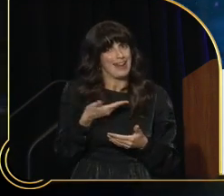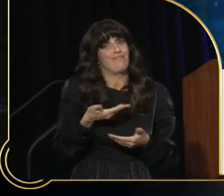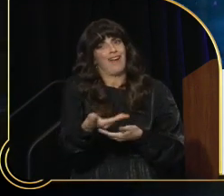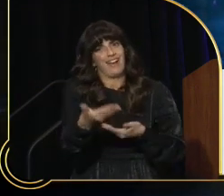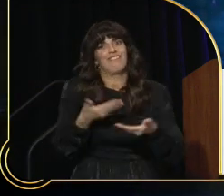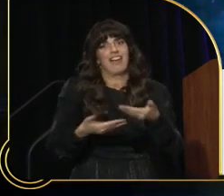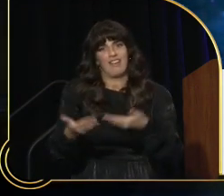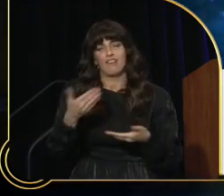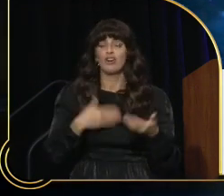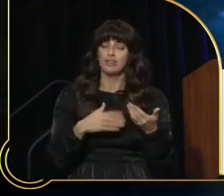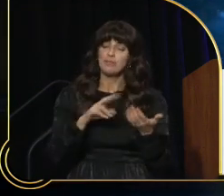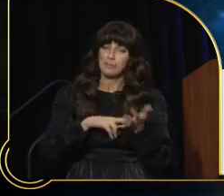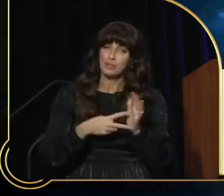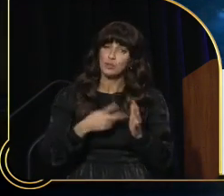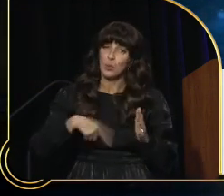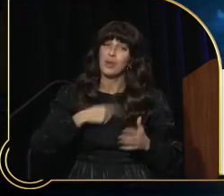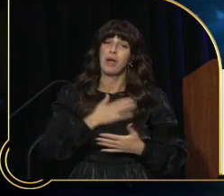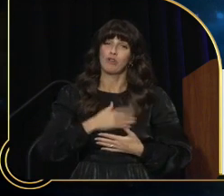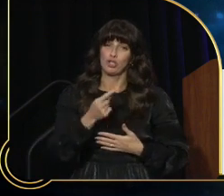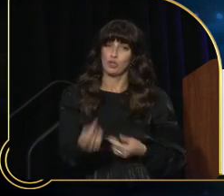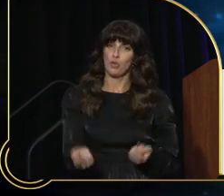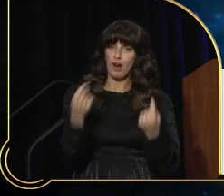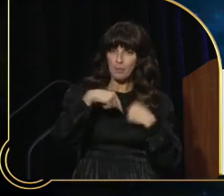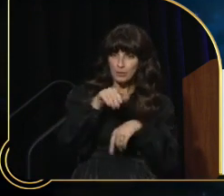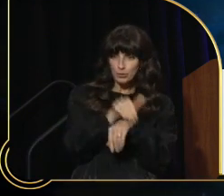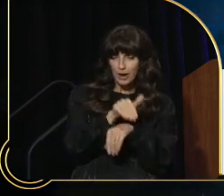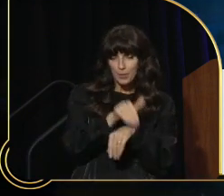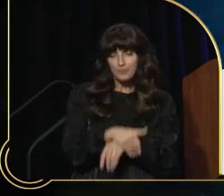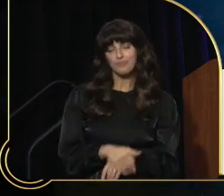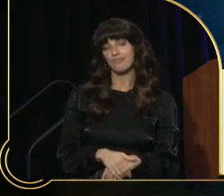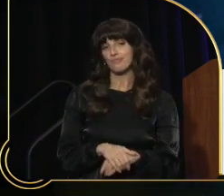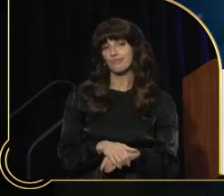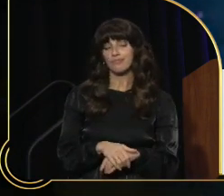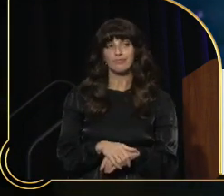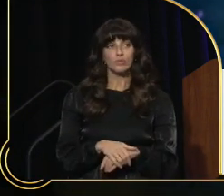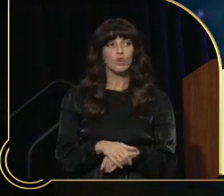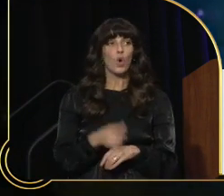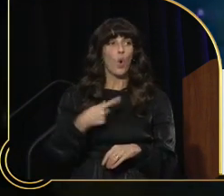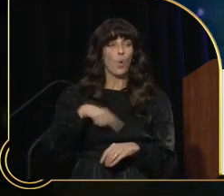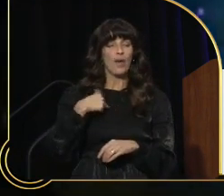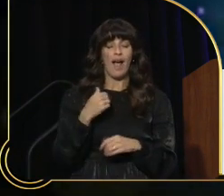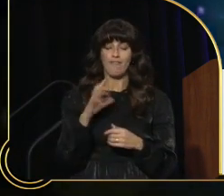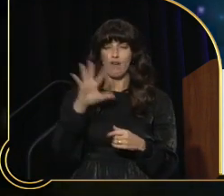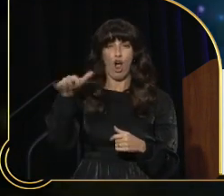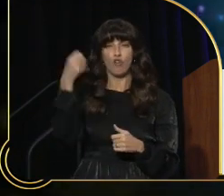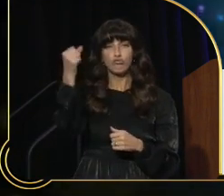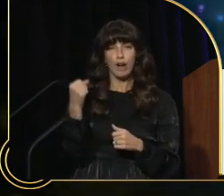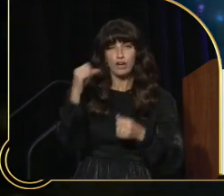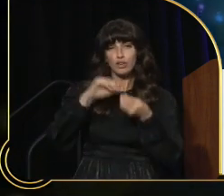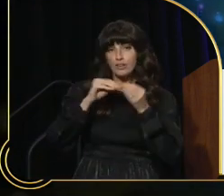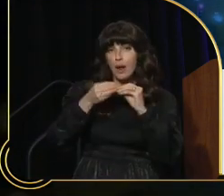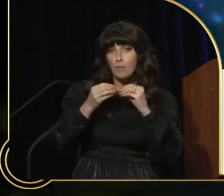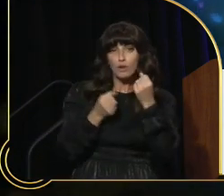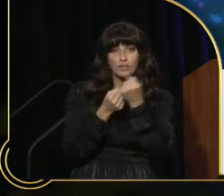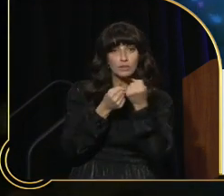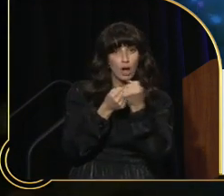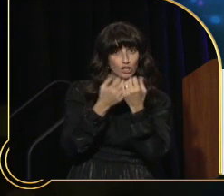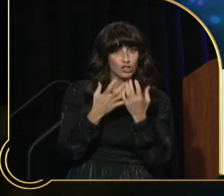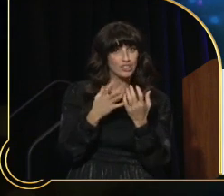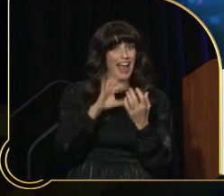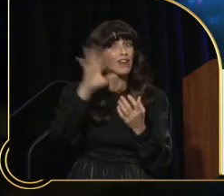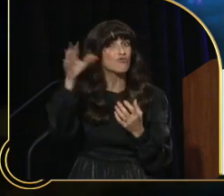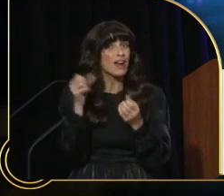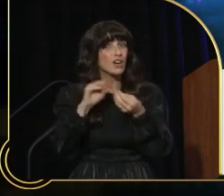here. Making tonight's event possible is a record number of sponsors and a record number of new